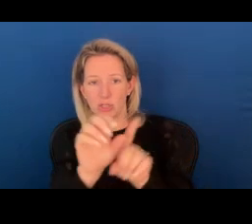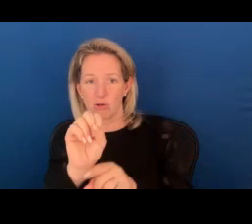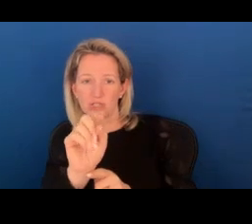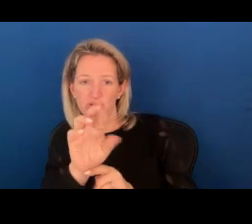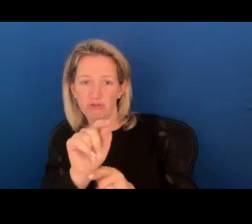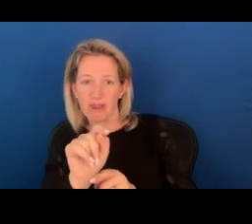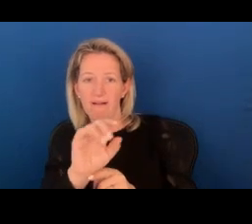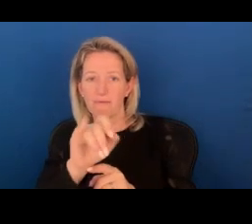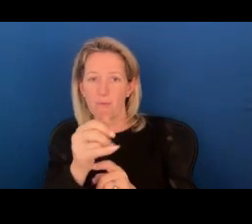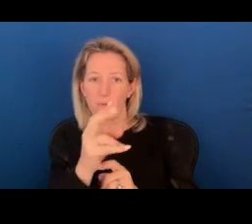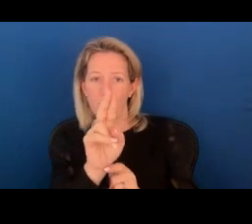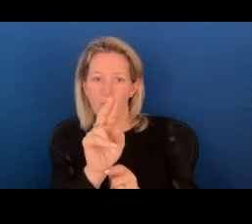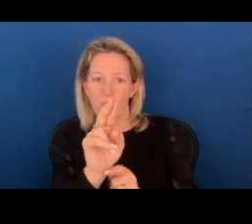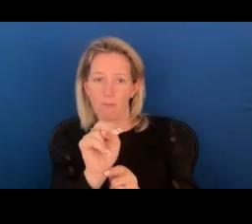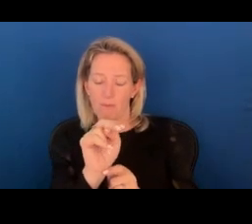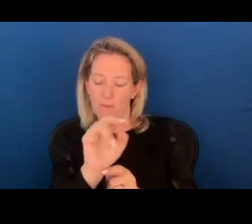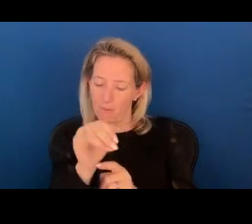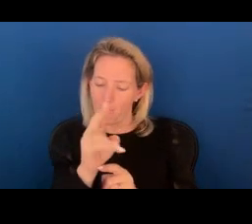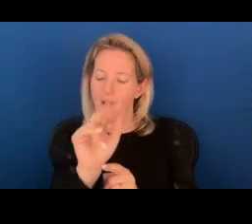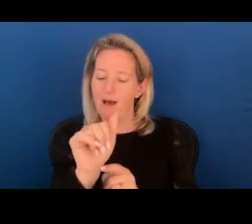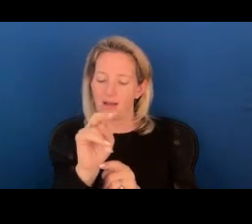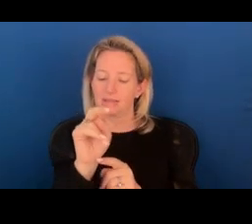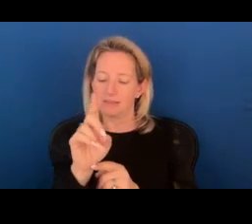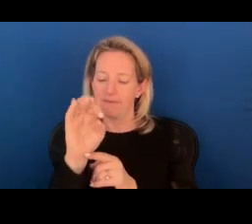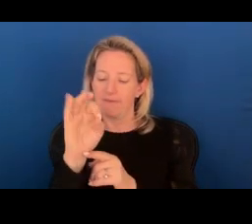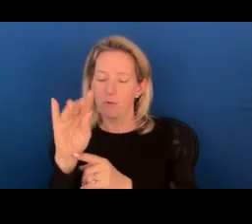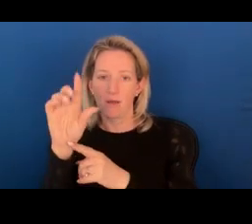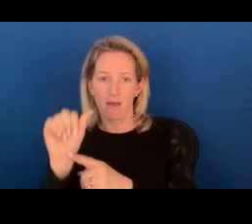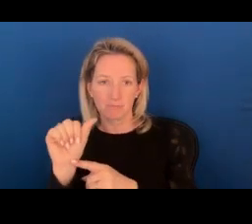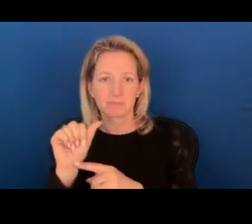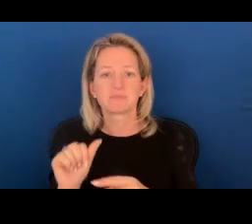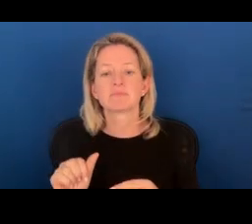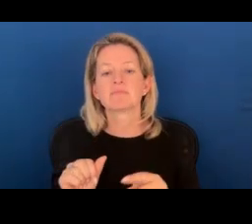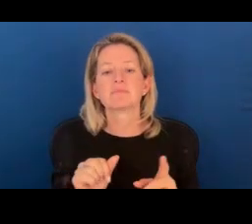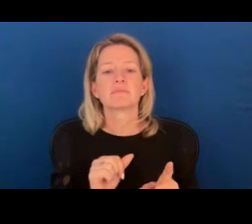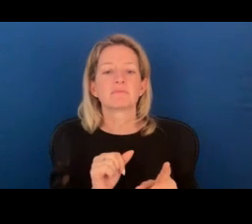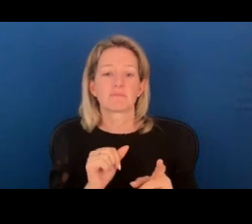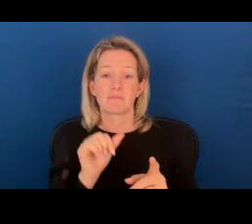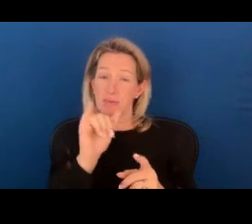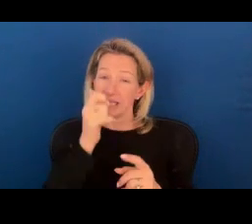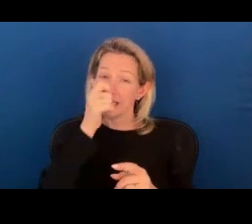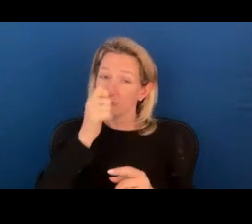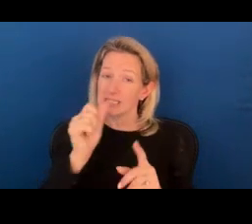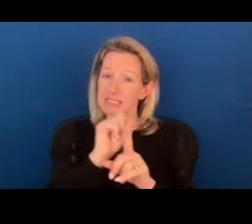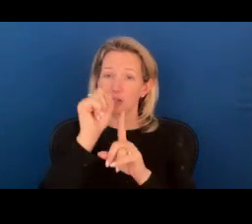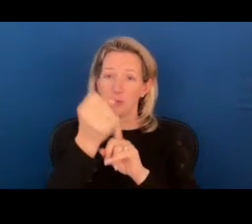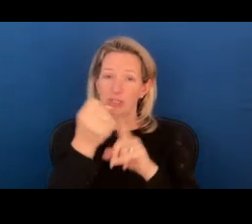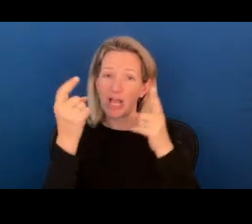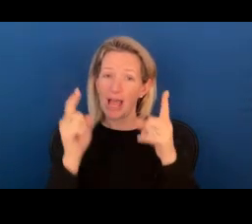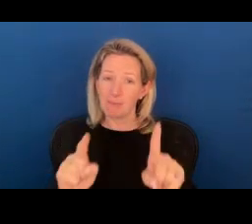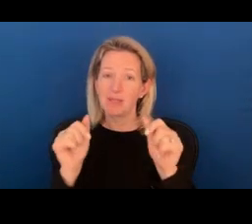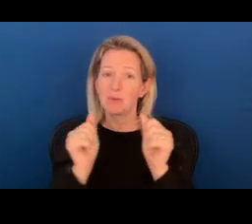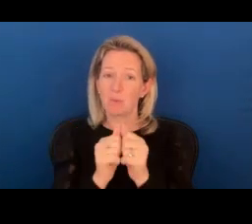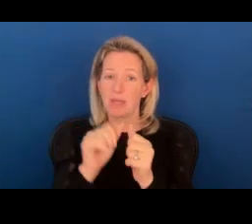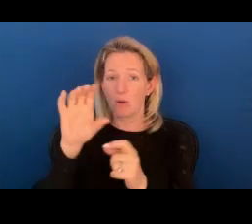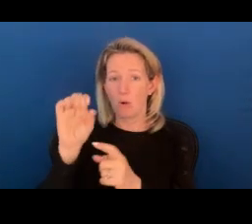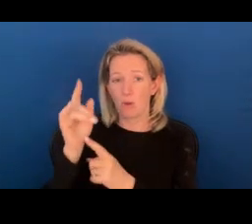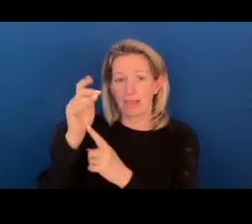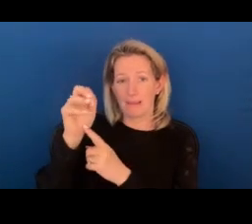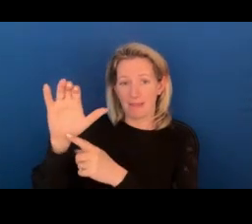of an interesting situation I got in with Olympic National Park, where they are